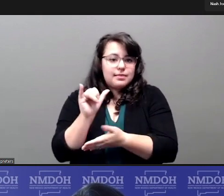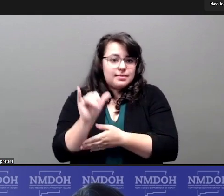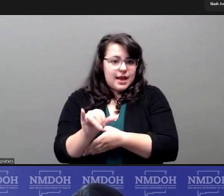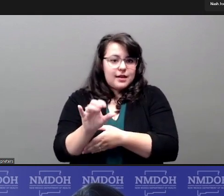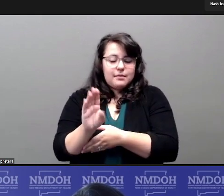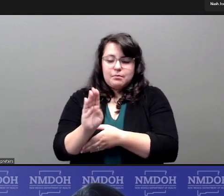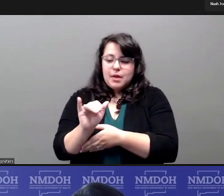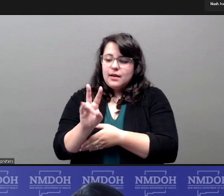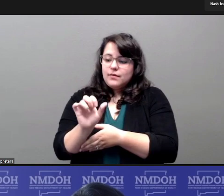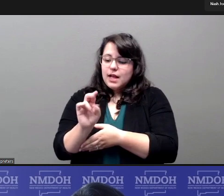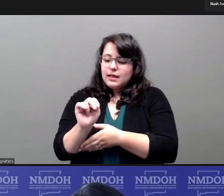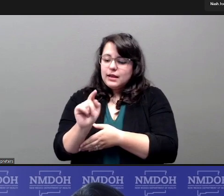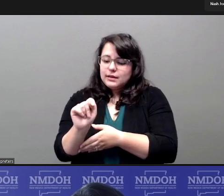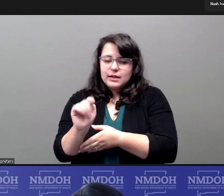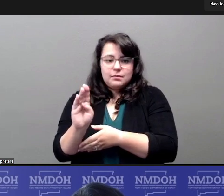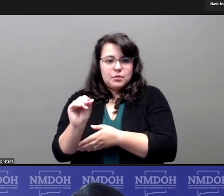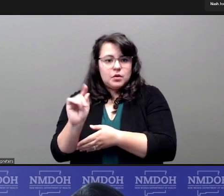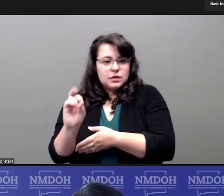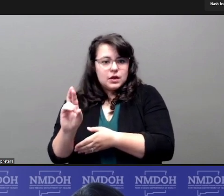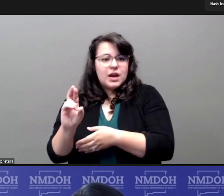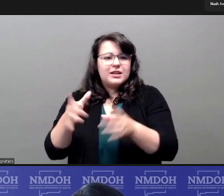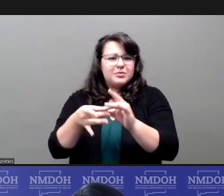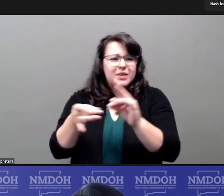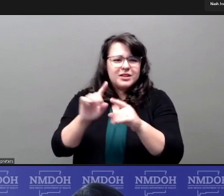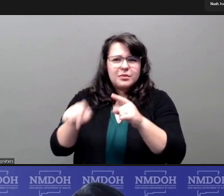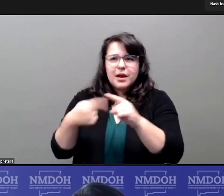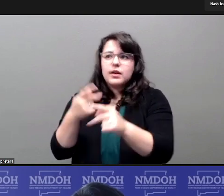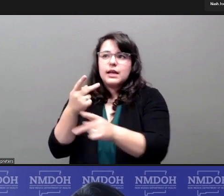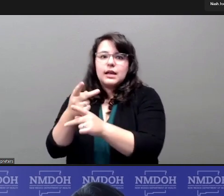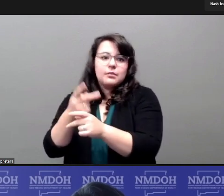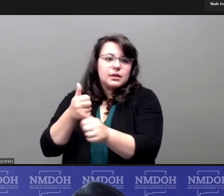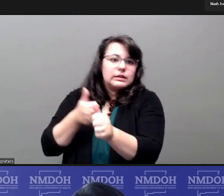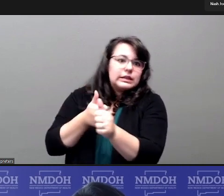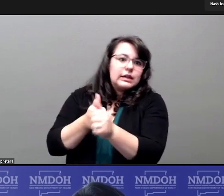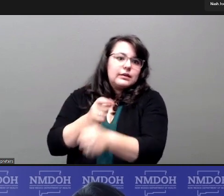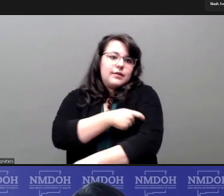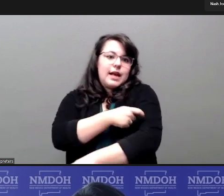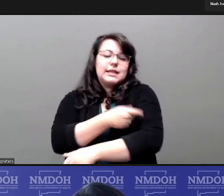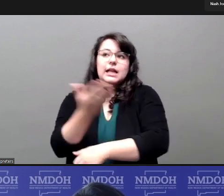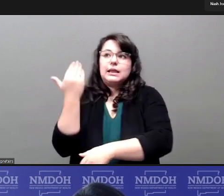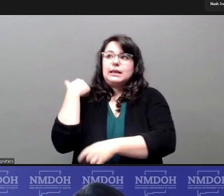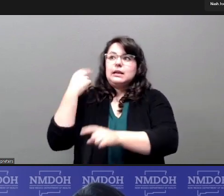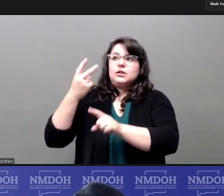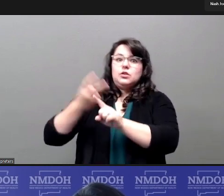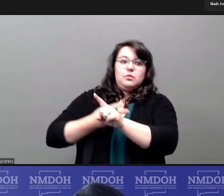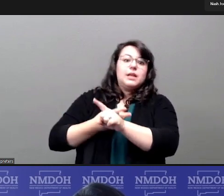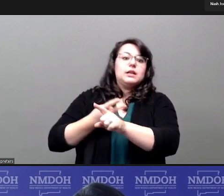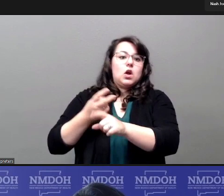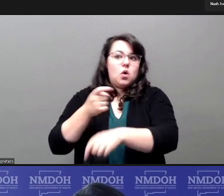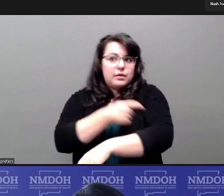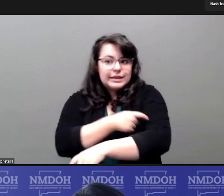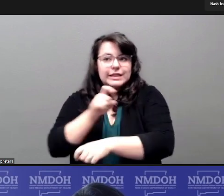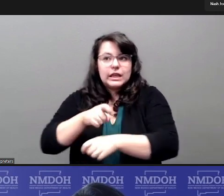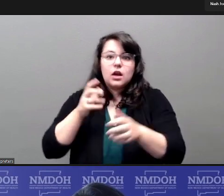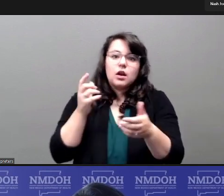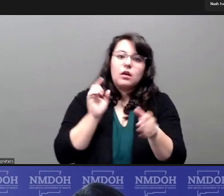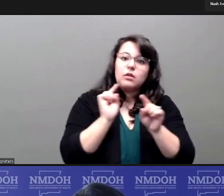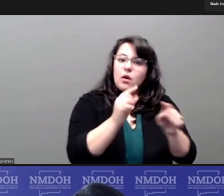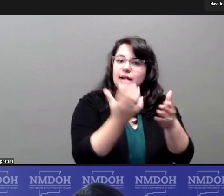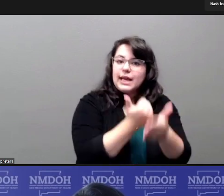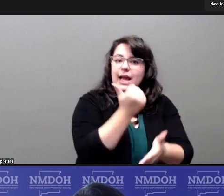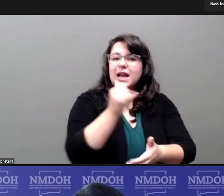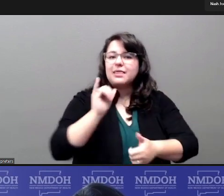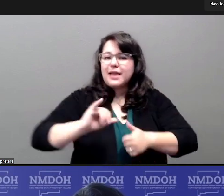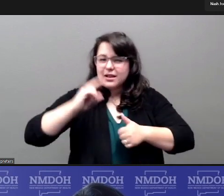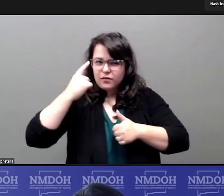lot of messaging out there about, keep your vaccine up if your last dose was 2 months ago, but that's really for the primary series,